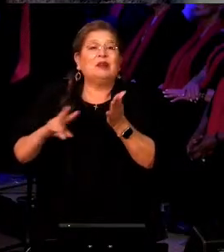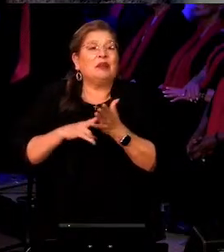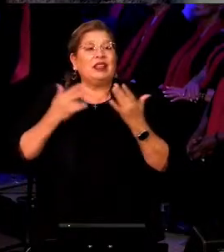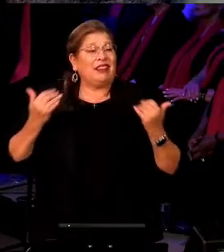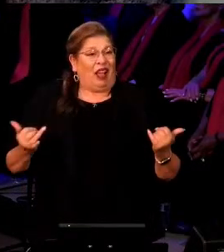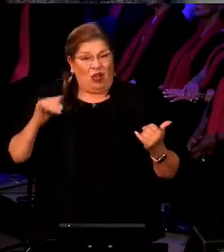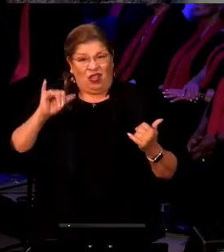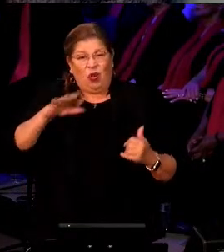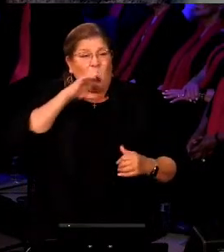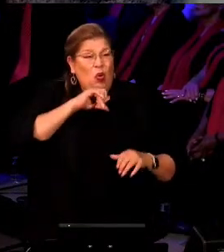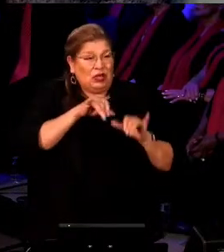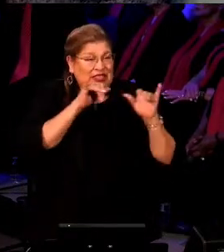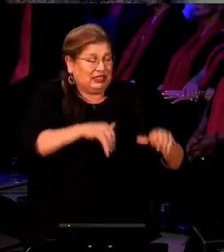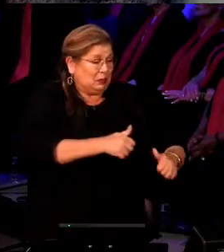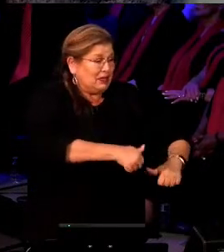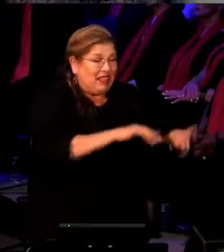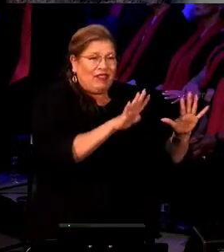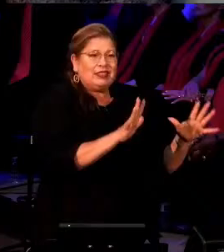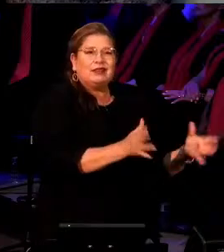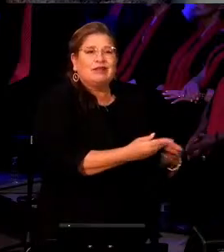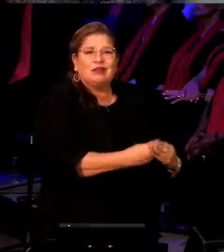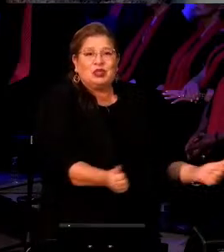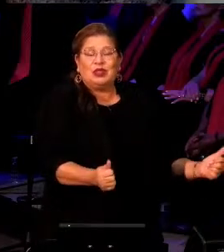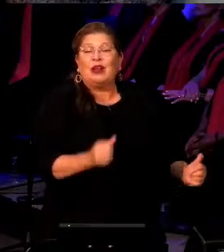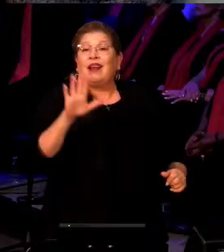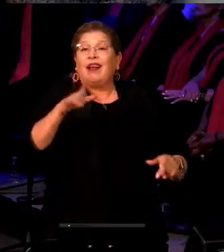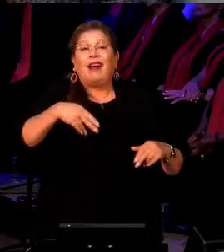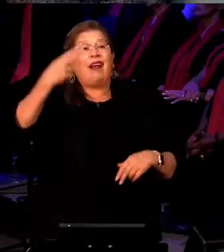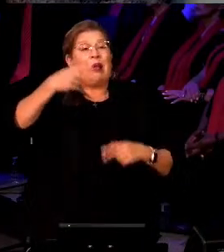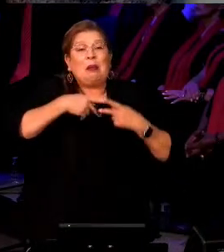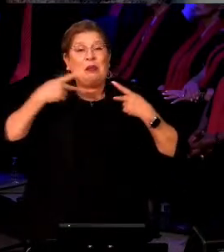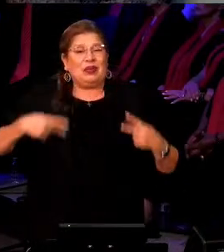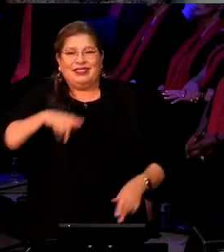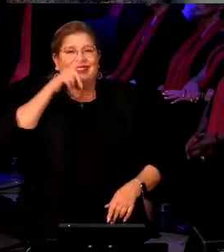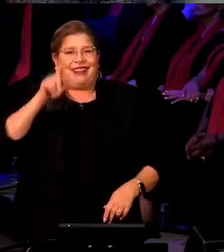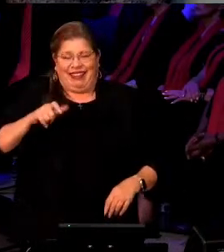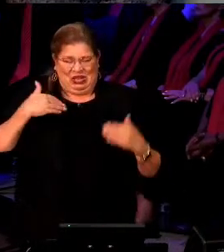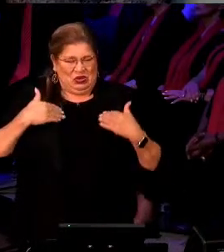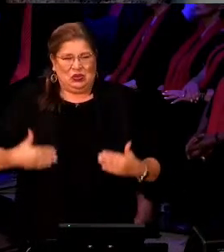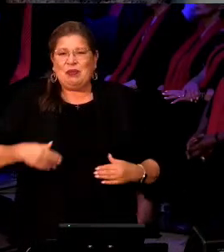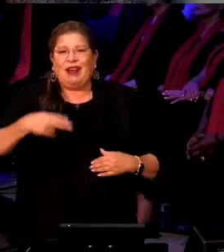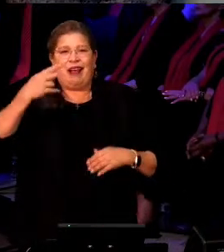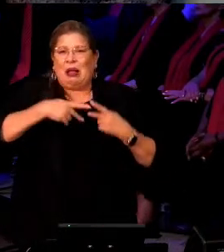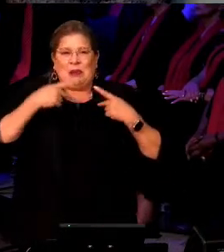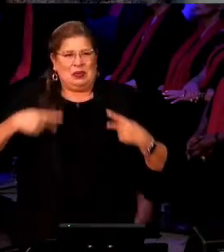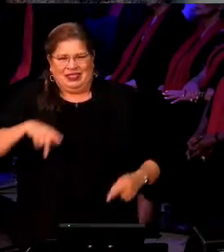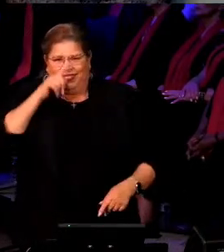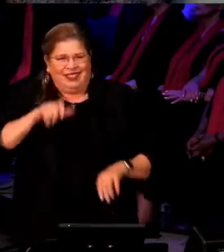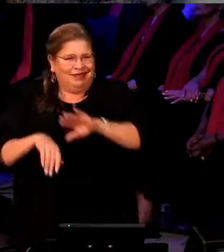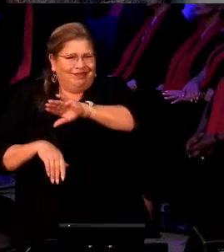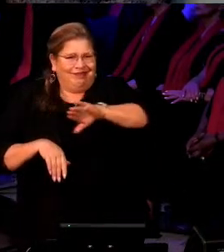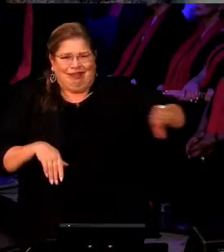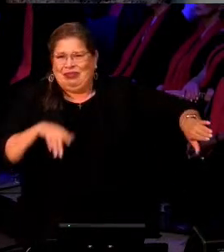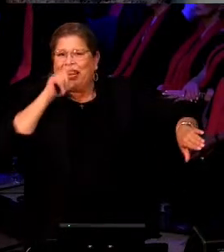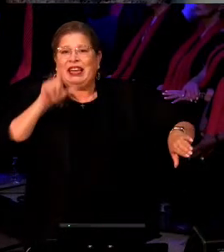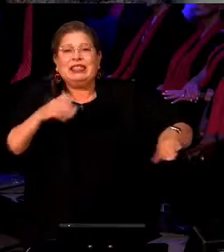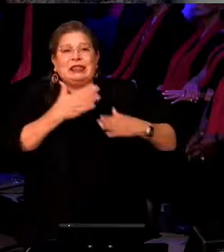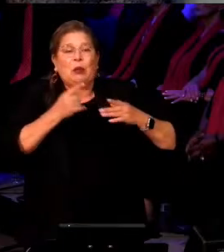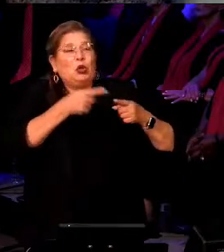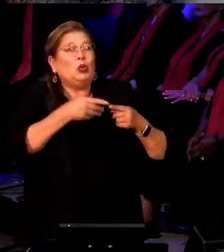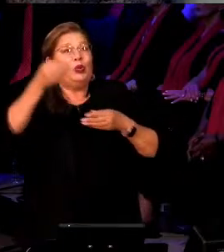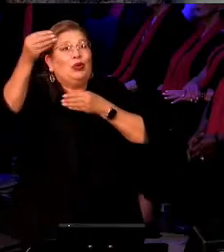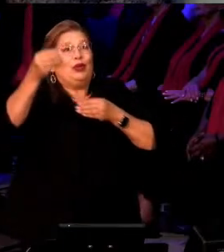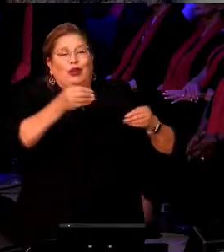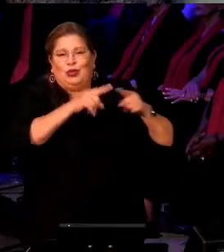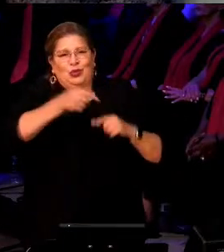an end. The function of the high priest was no longer needed, not the human high priest. You don't need an intermediary to go